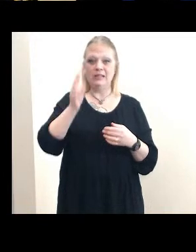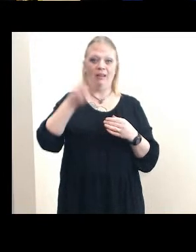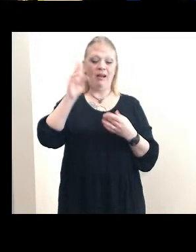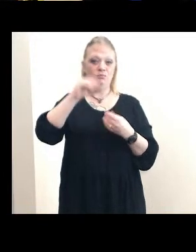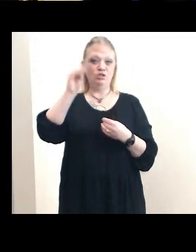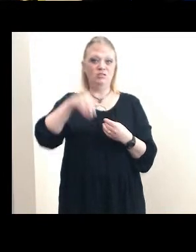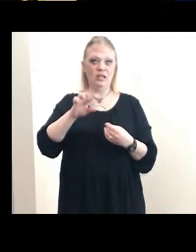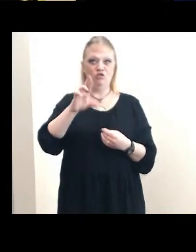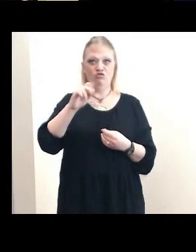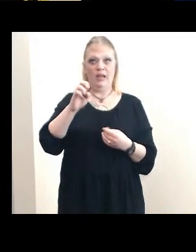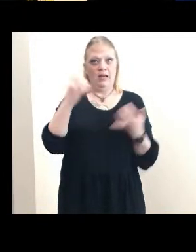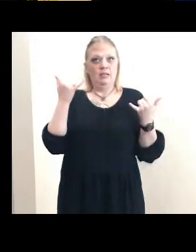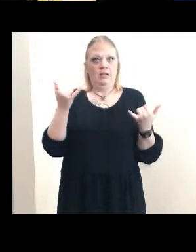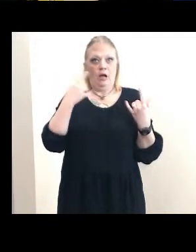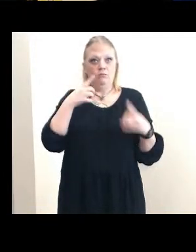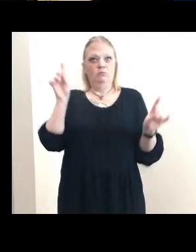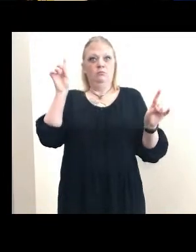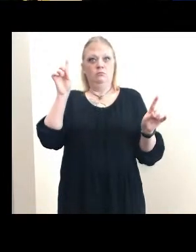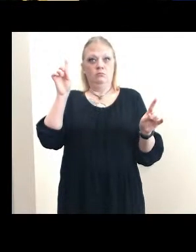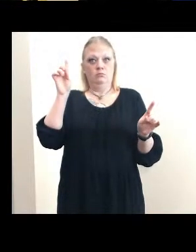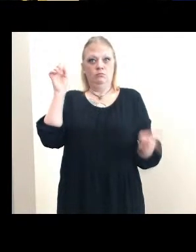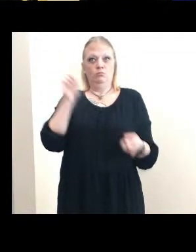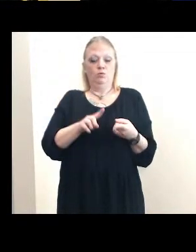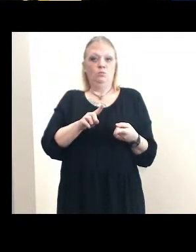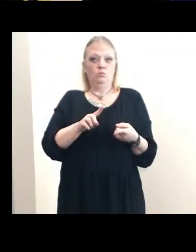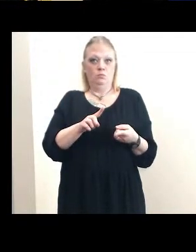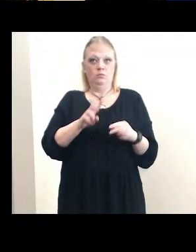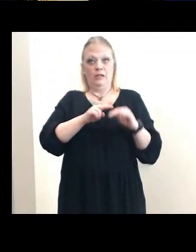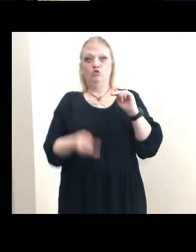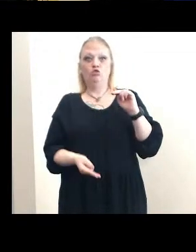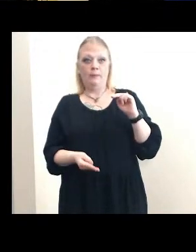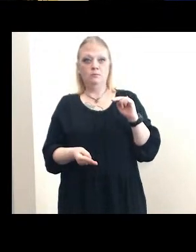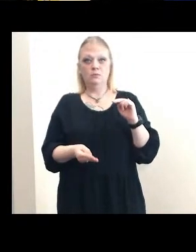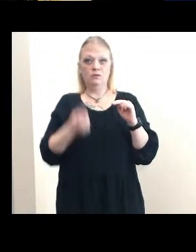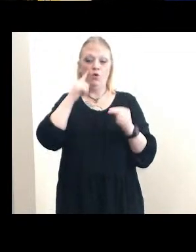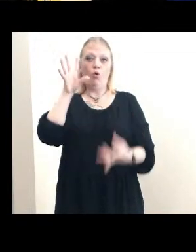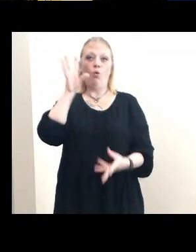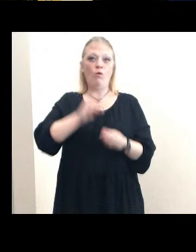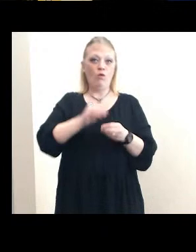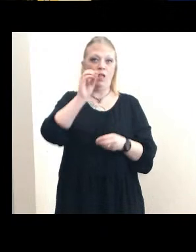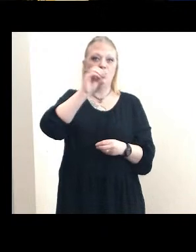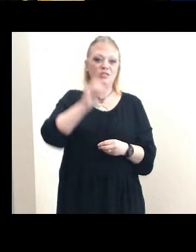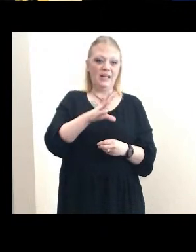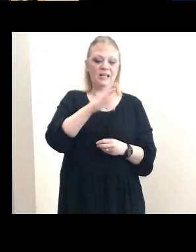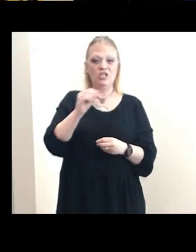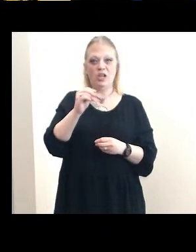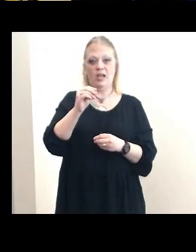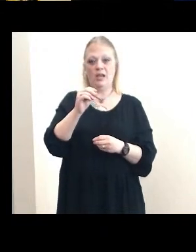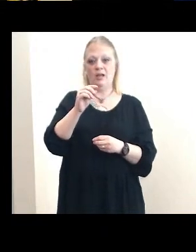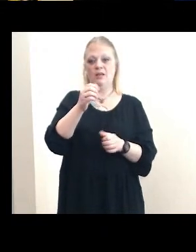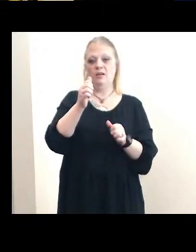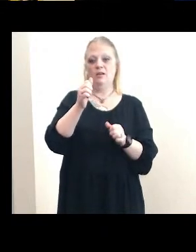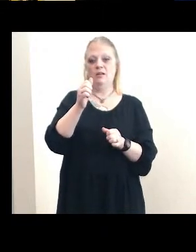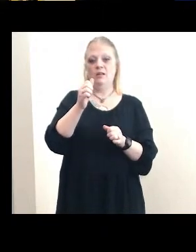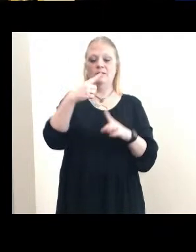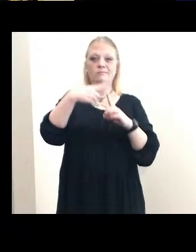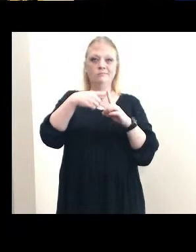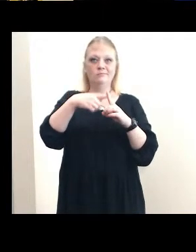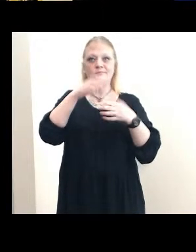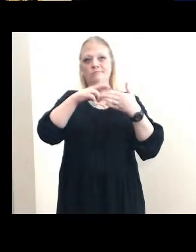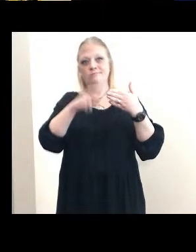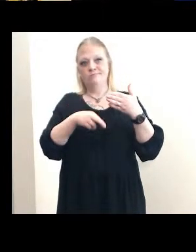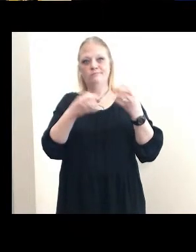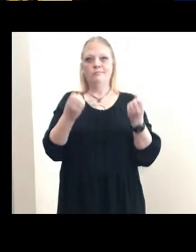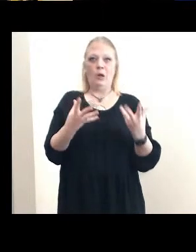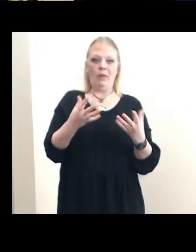rate, and it has dropped too when you look at the overall percentage rate and the new cases per 100,000 population. So in